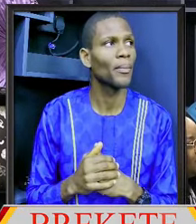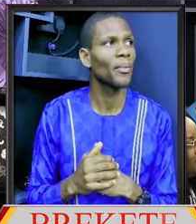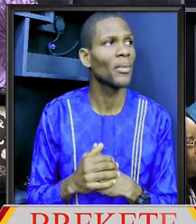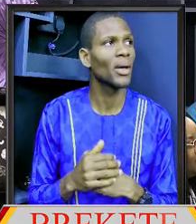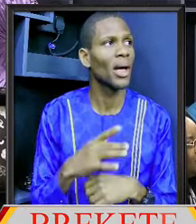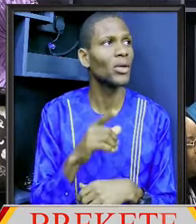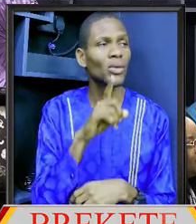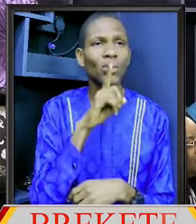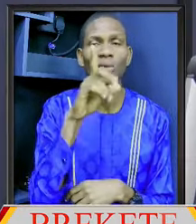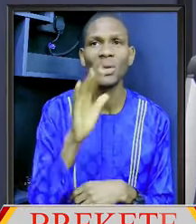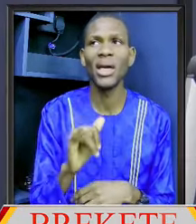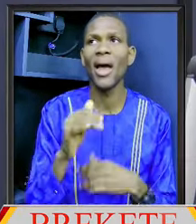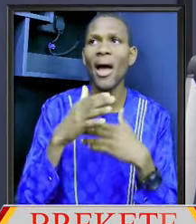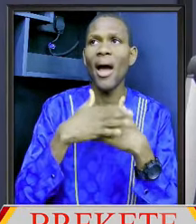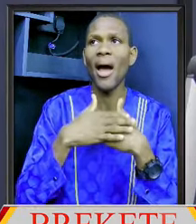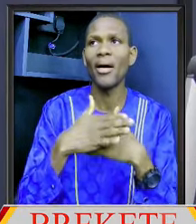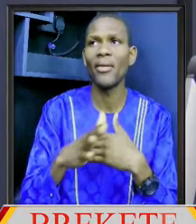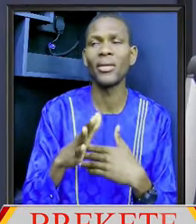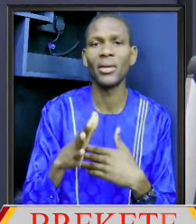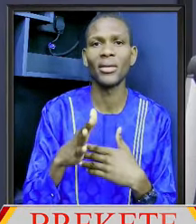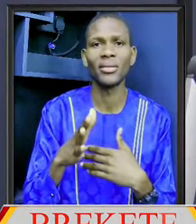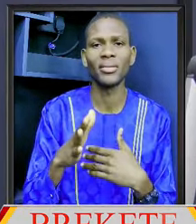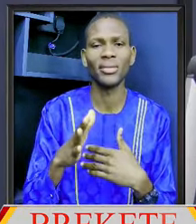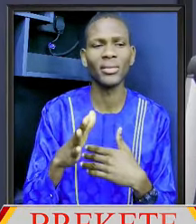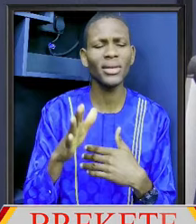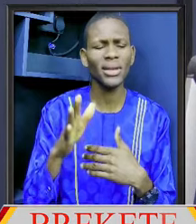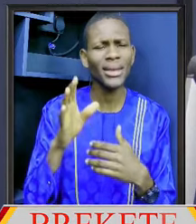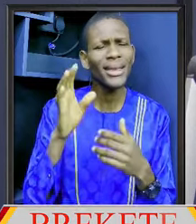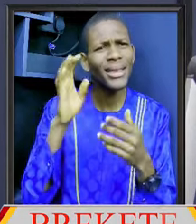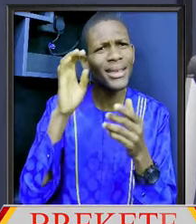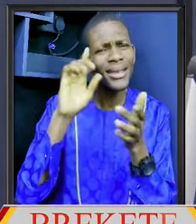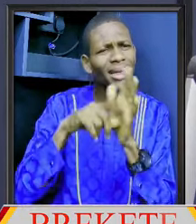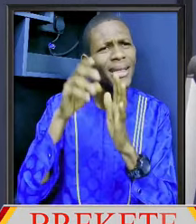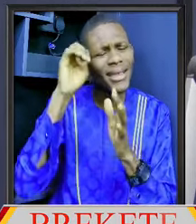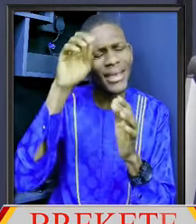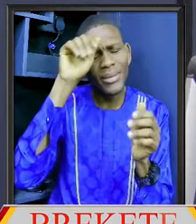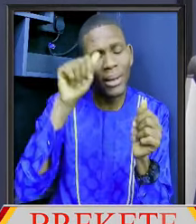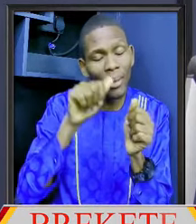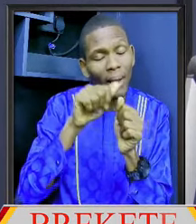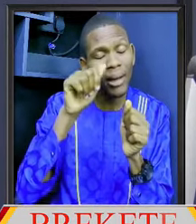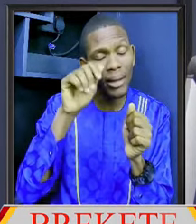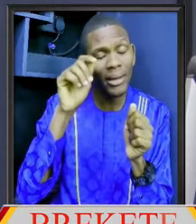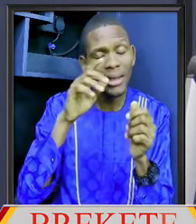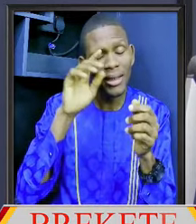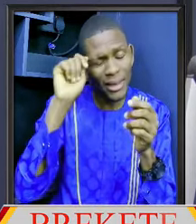And truly, after, he can't remind me, I can't remember.